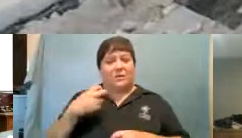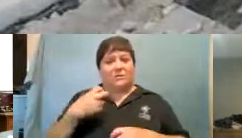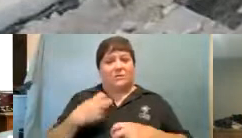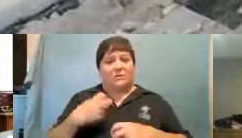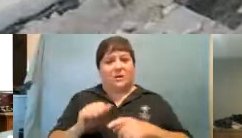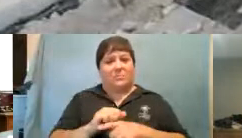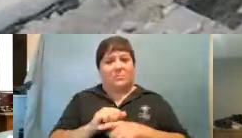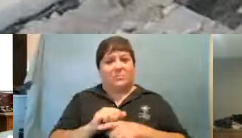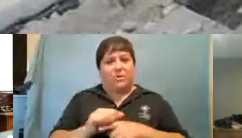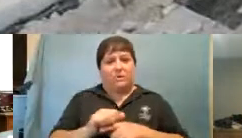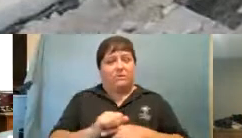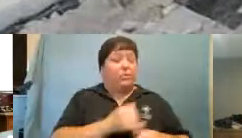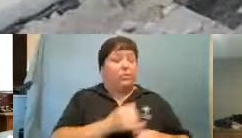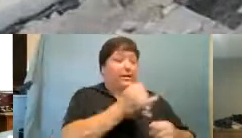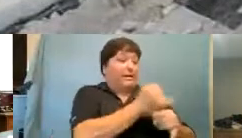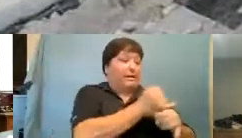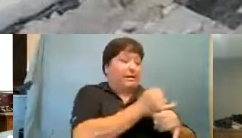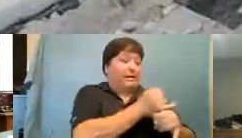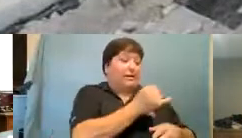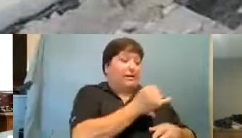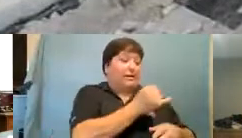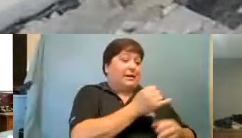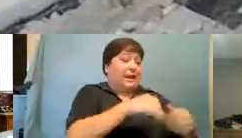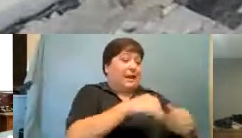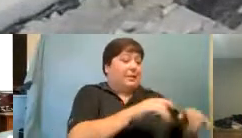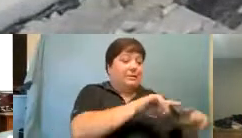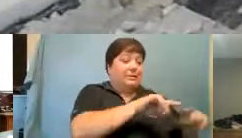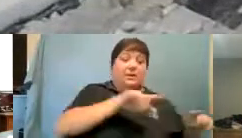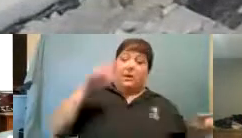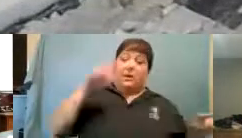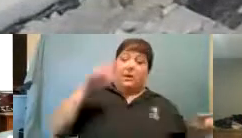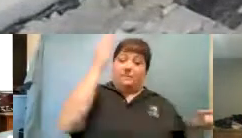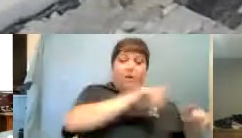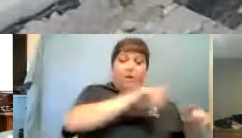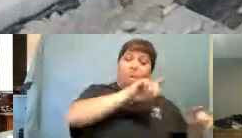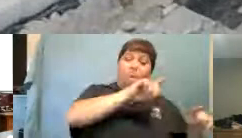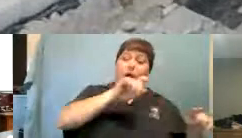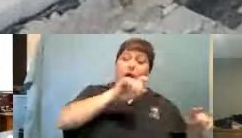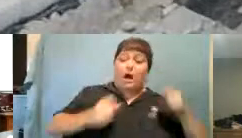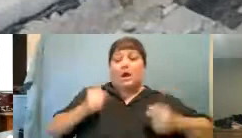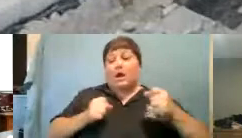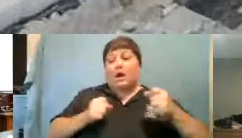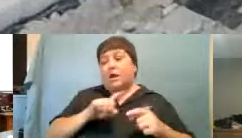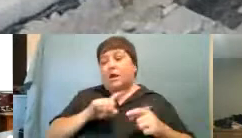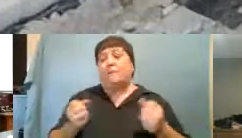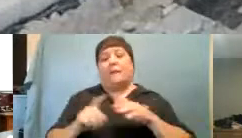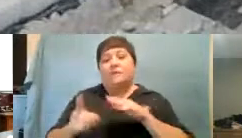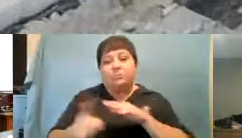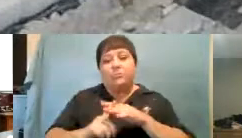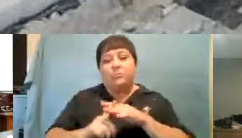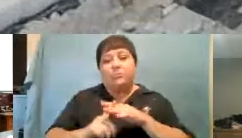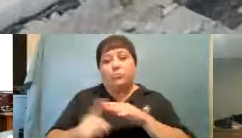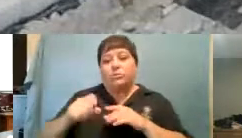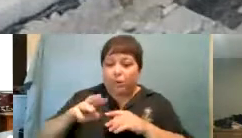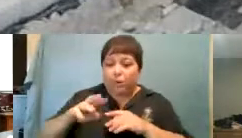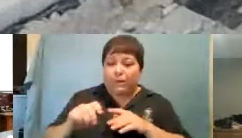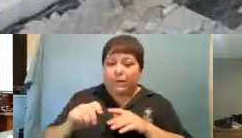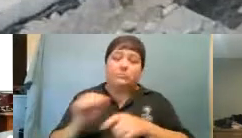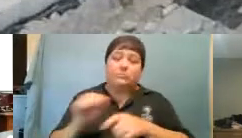had to run from campus over to a park. We had to, just to give you kind of a hint, it was a lot of sprinting.